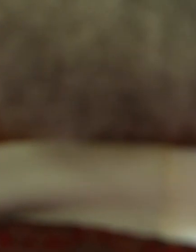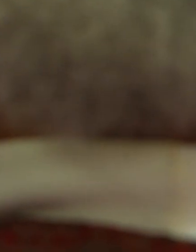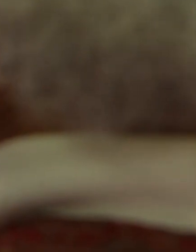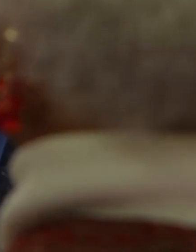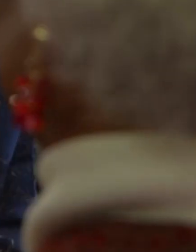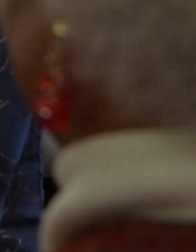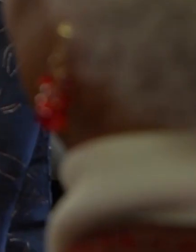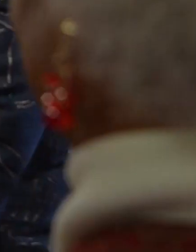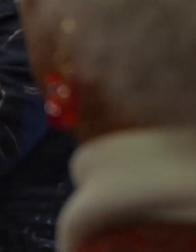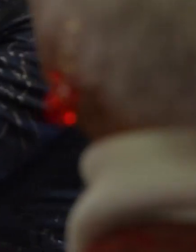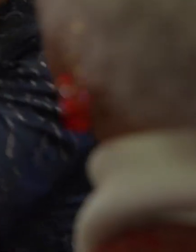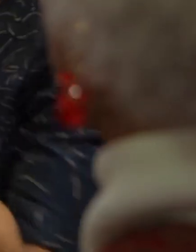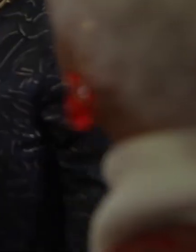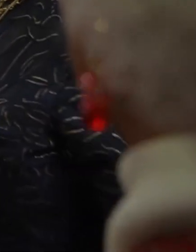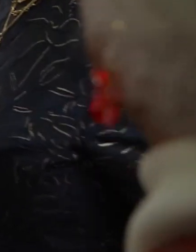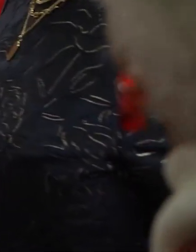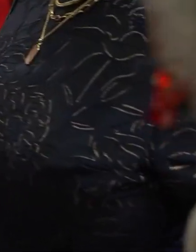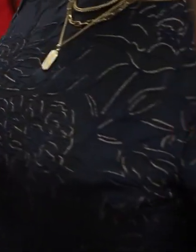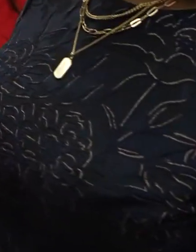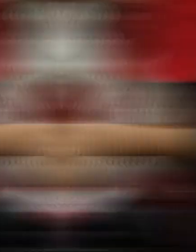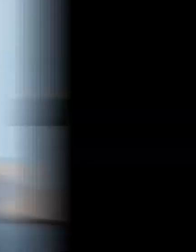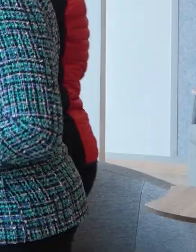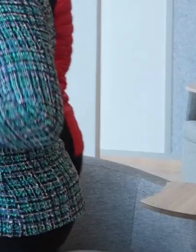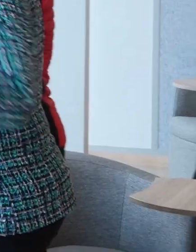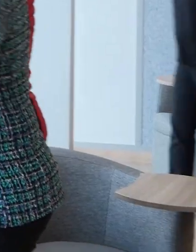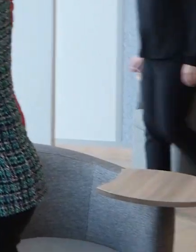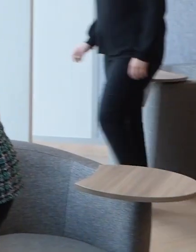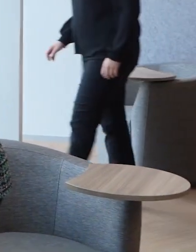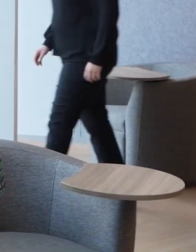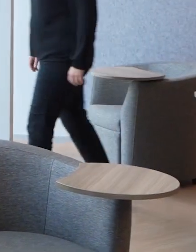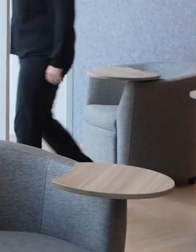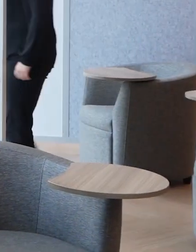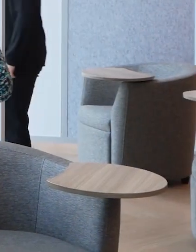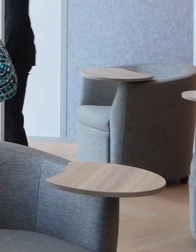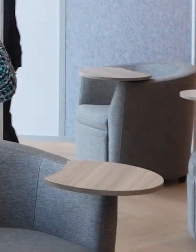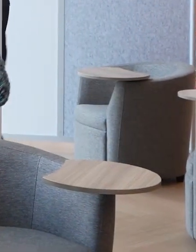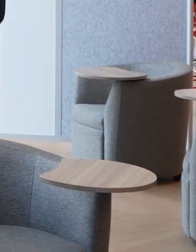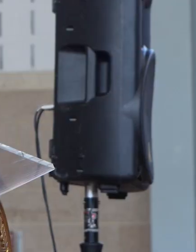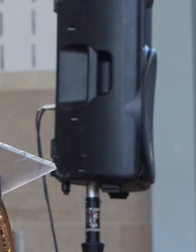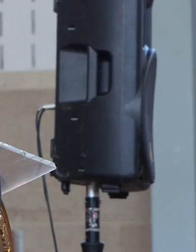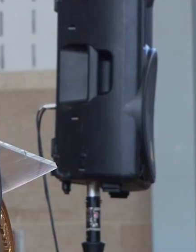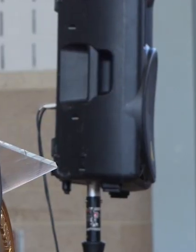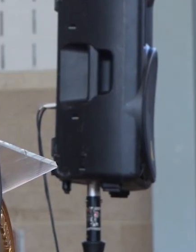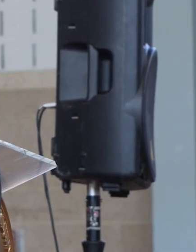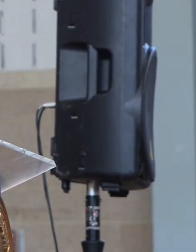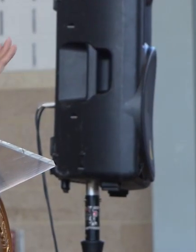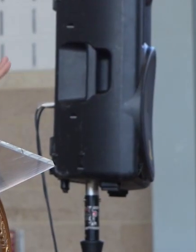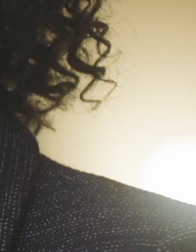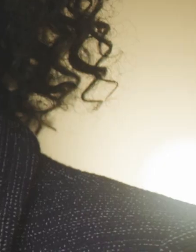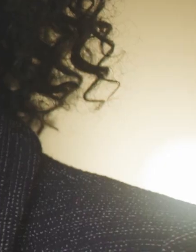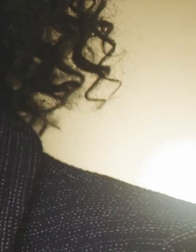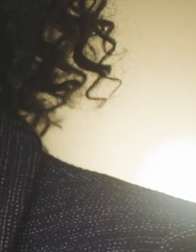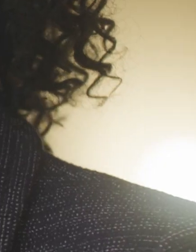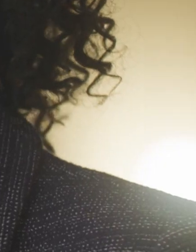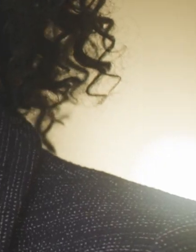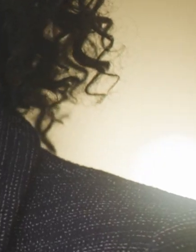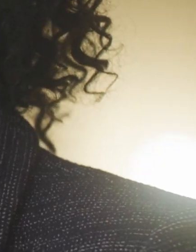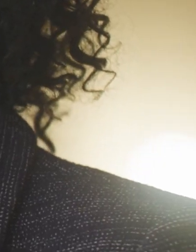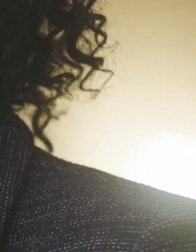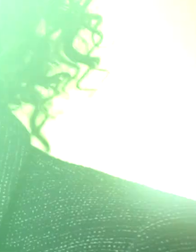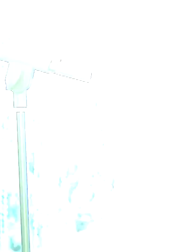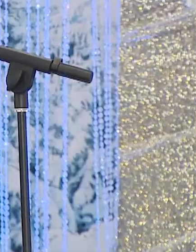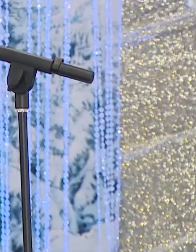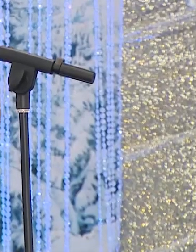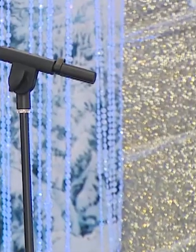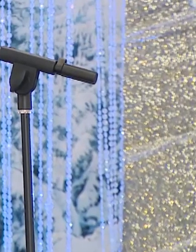Mayor Bowser, you know she isn't looking back. She's looking ahead, because the biggest play is yet to